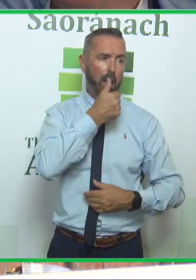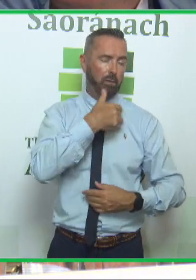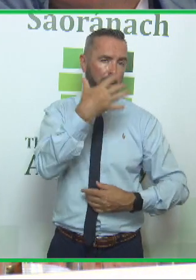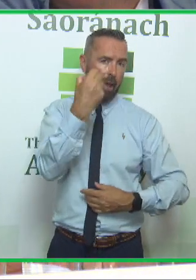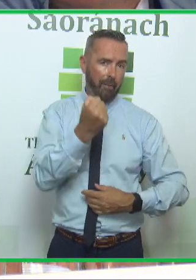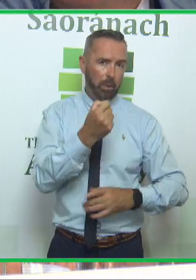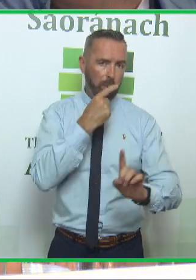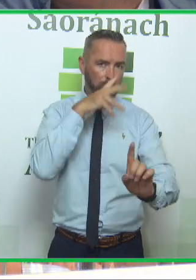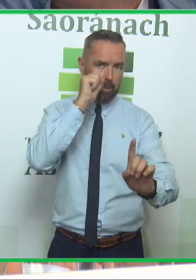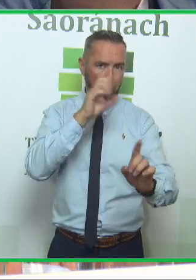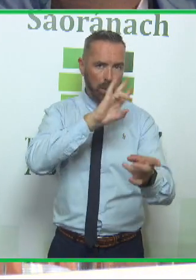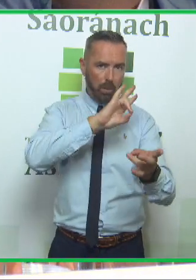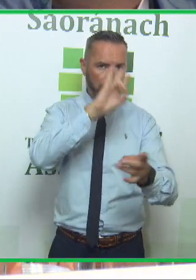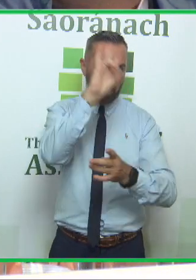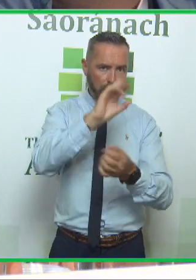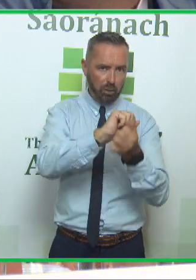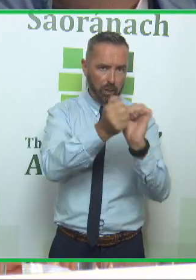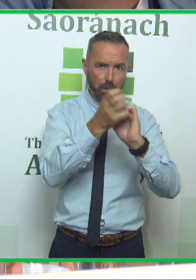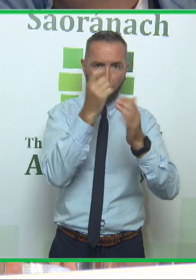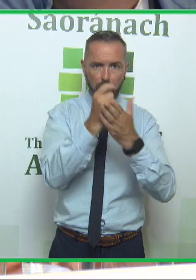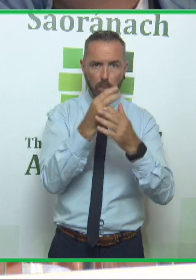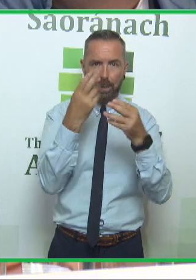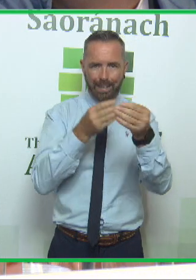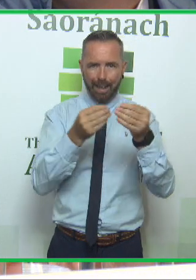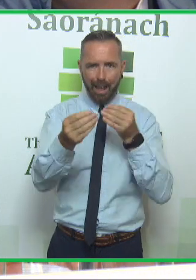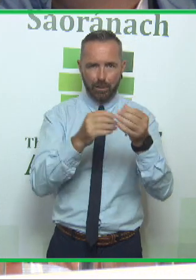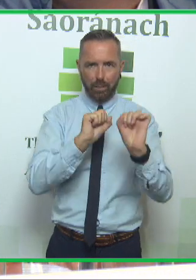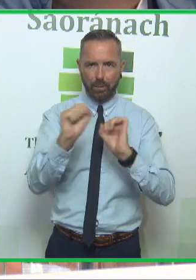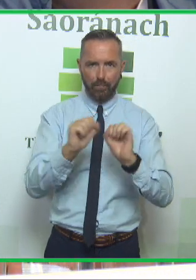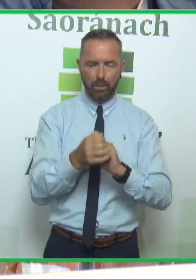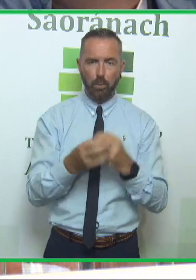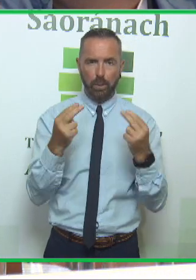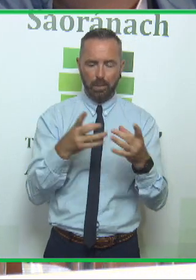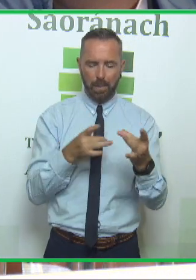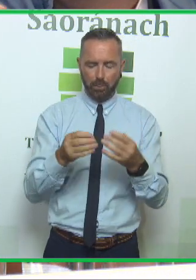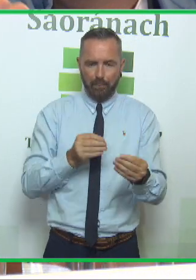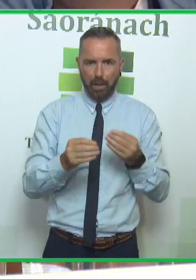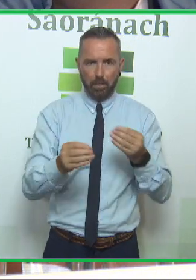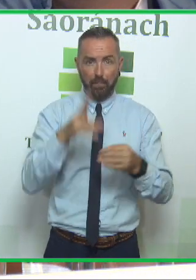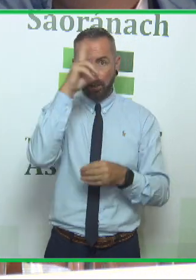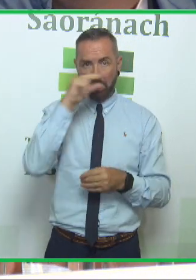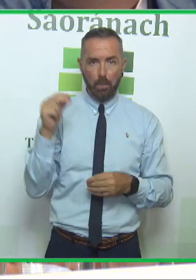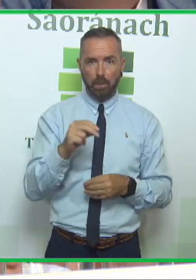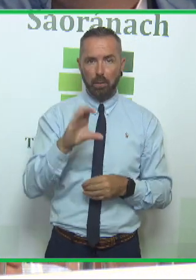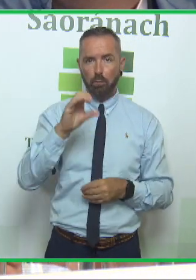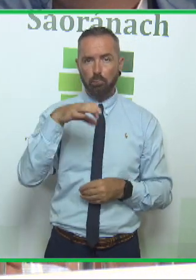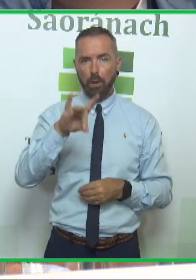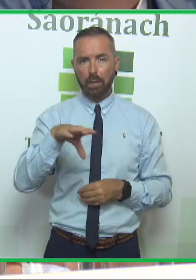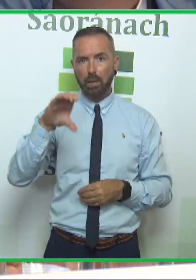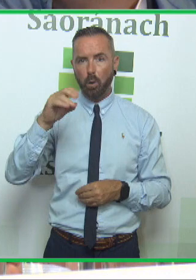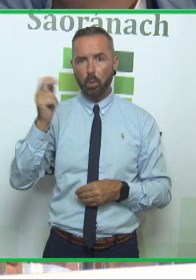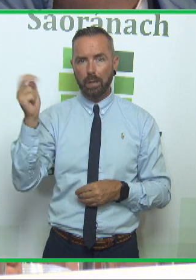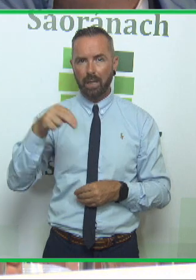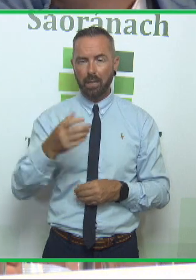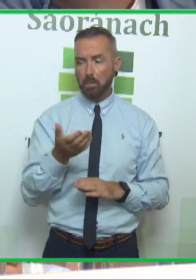keeps changing. And so when I use the word agile about services, I think we need to keep, it's like, for example, the cocaine, crack cocaine, they're all very head shop